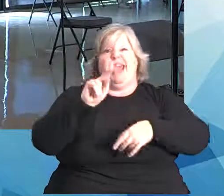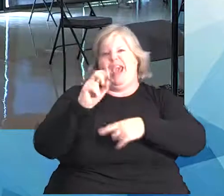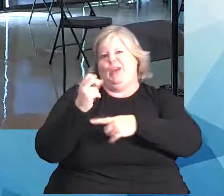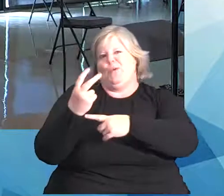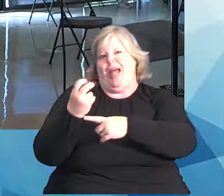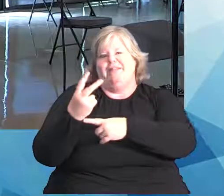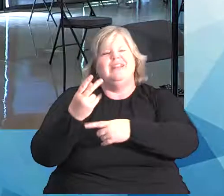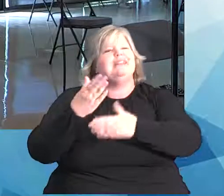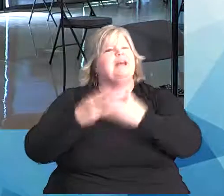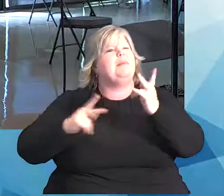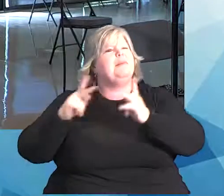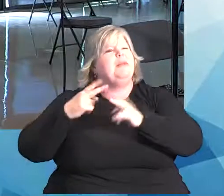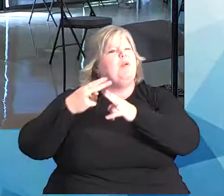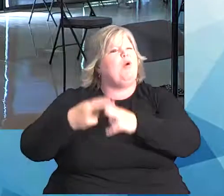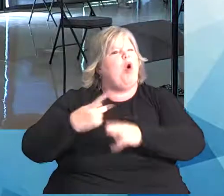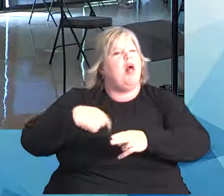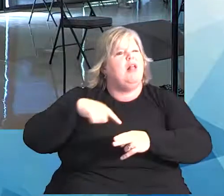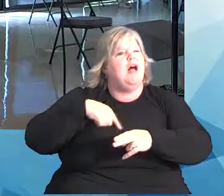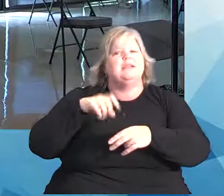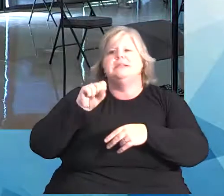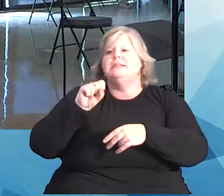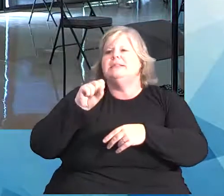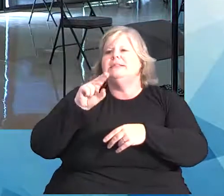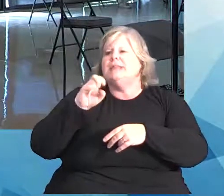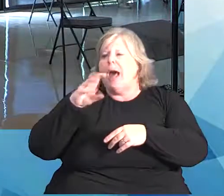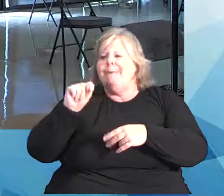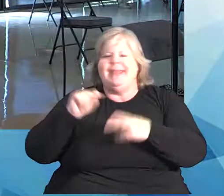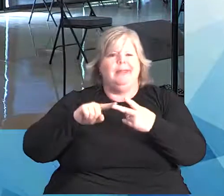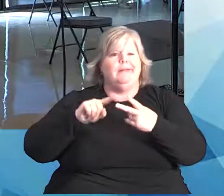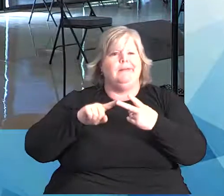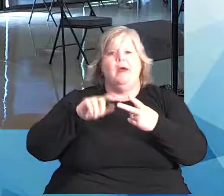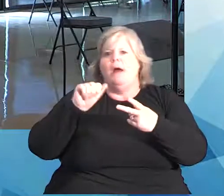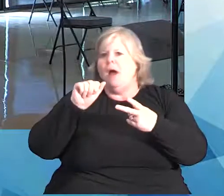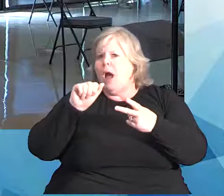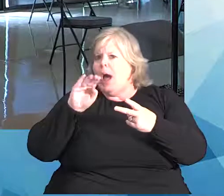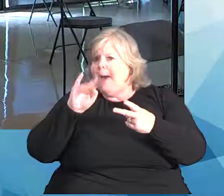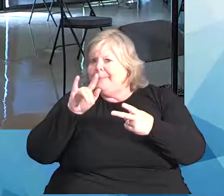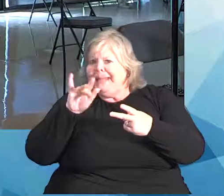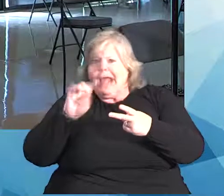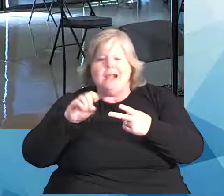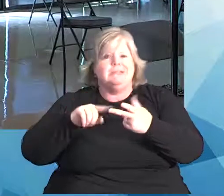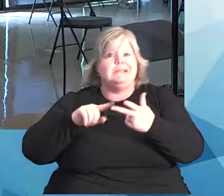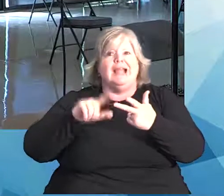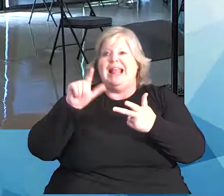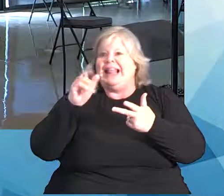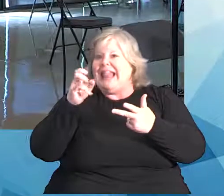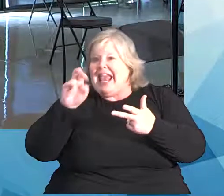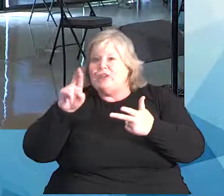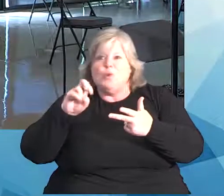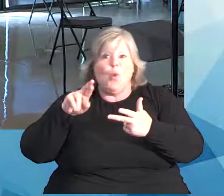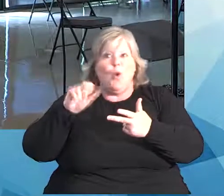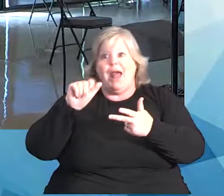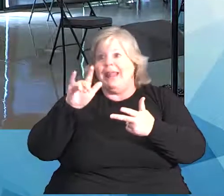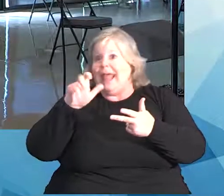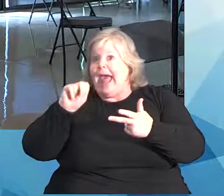in the field by Summit or Aviance or perhaps Lancer or Aladdin.